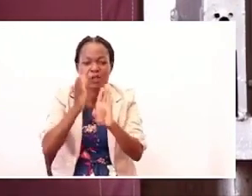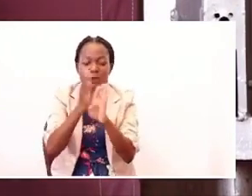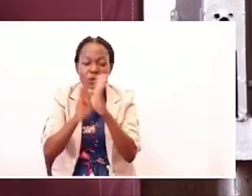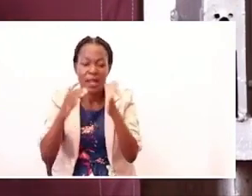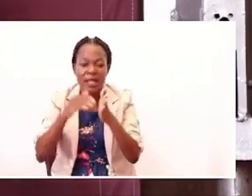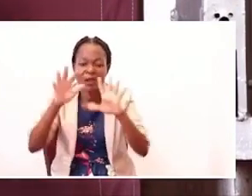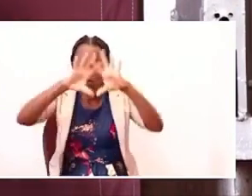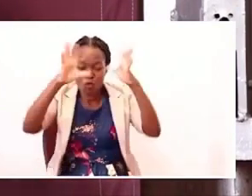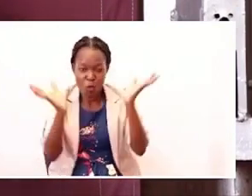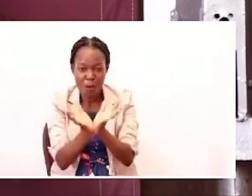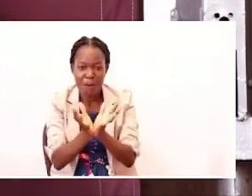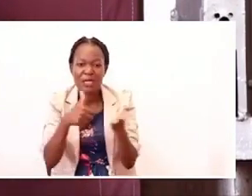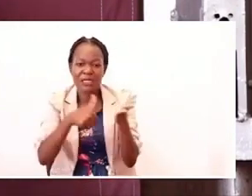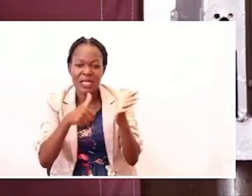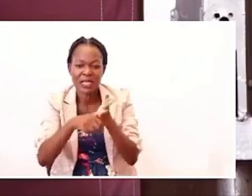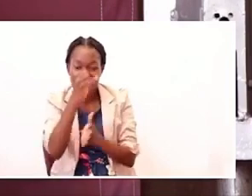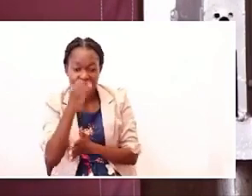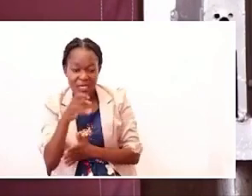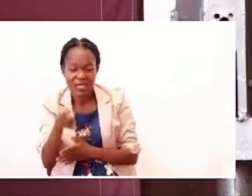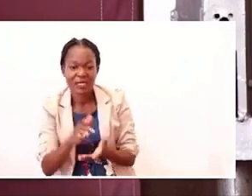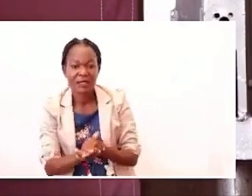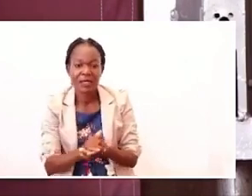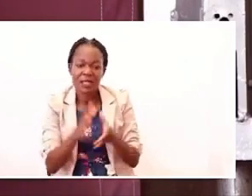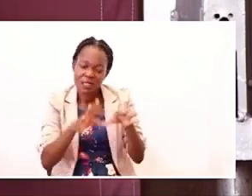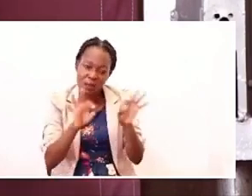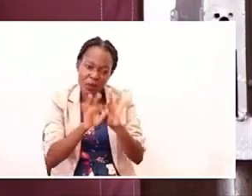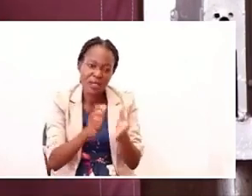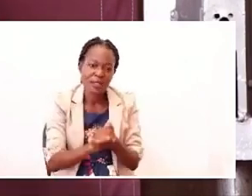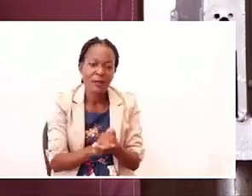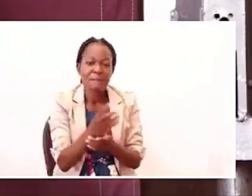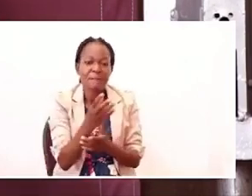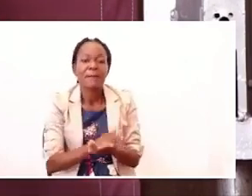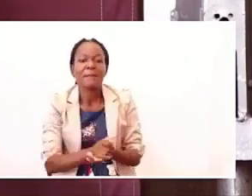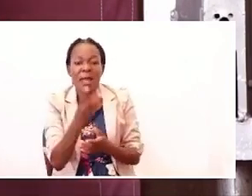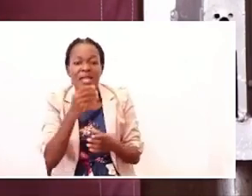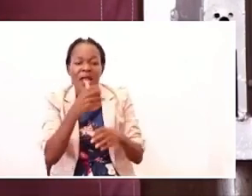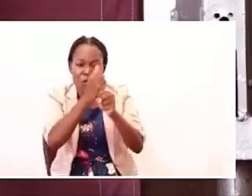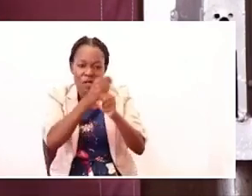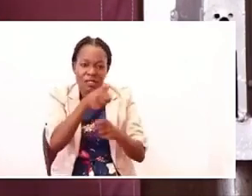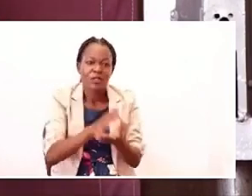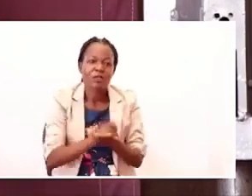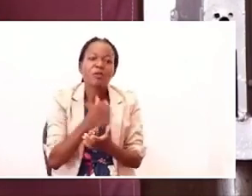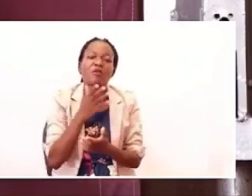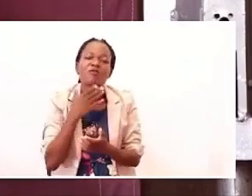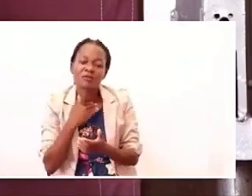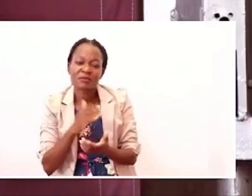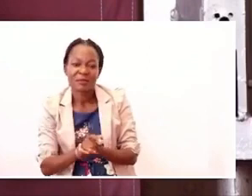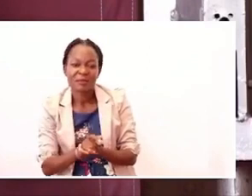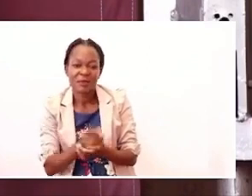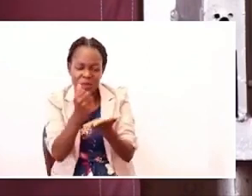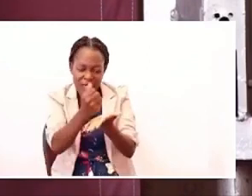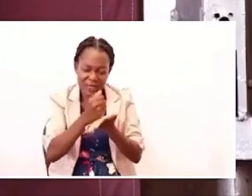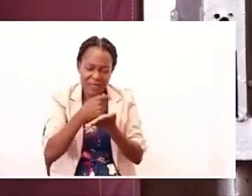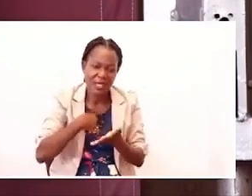monetary and fiscal policies must be redirected to recognize that macroeconomic